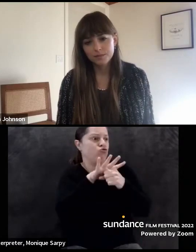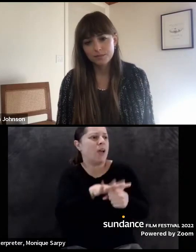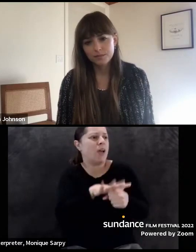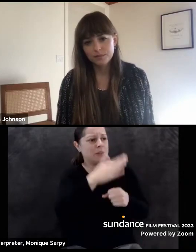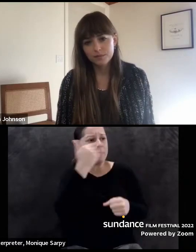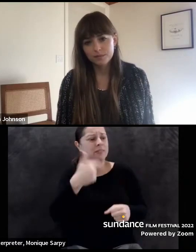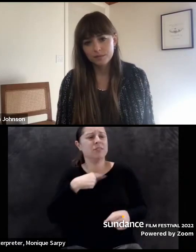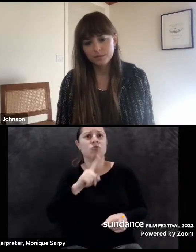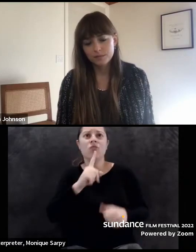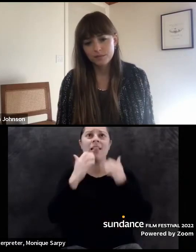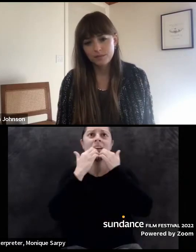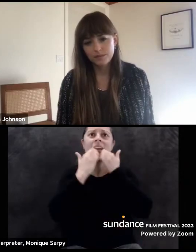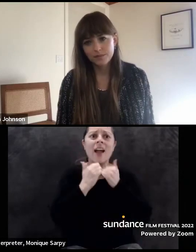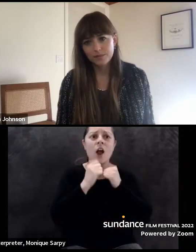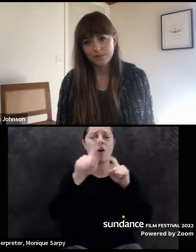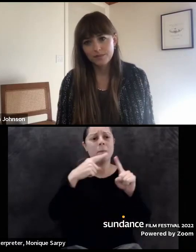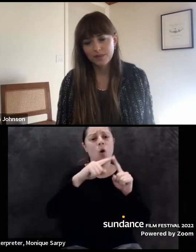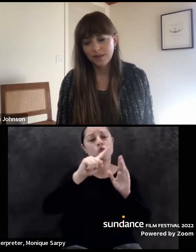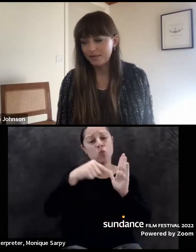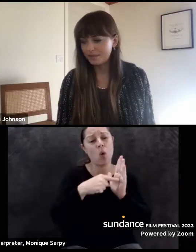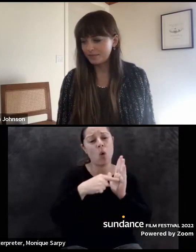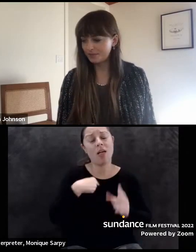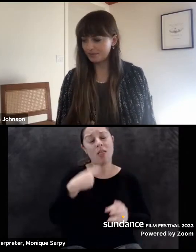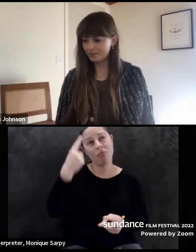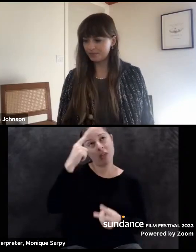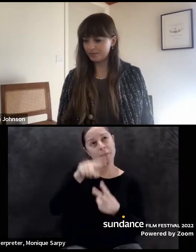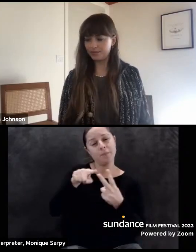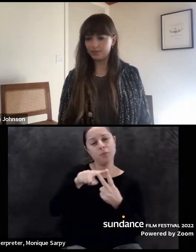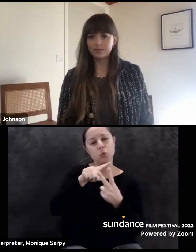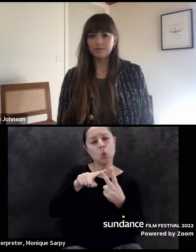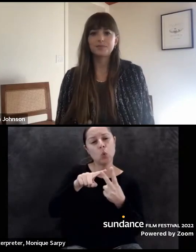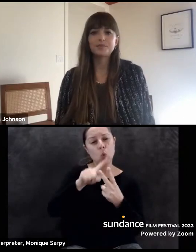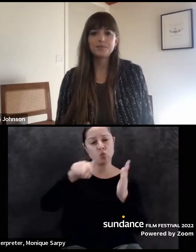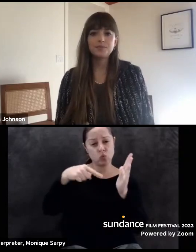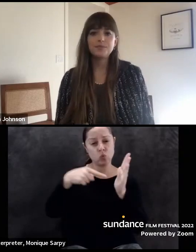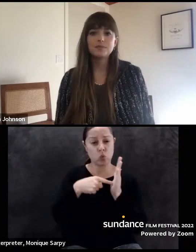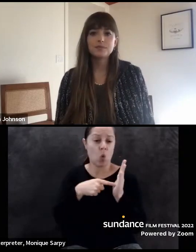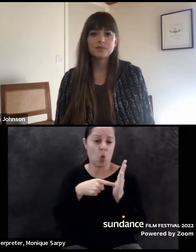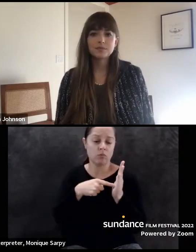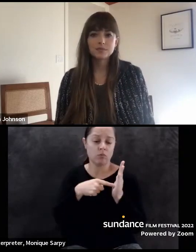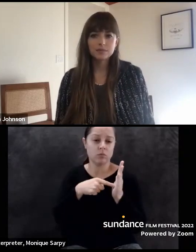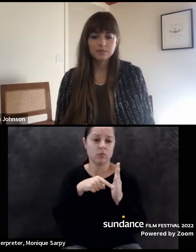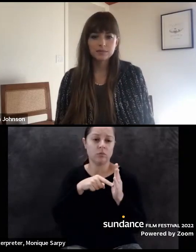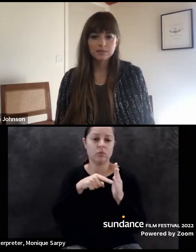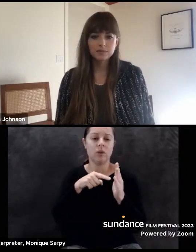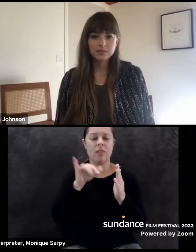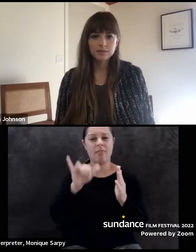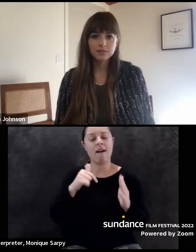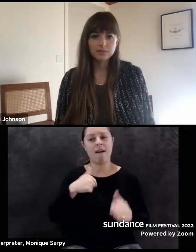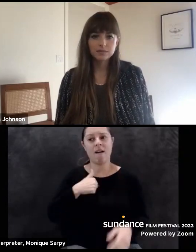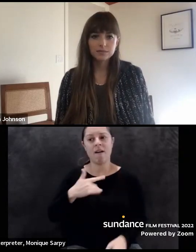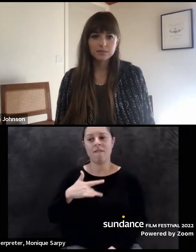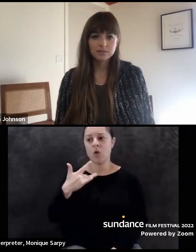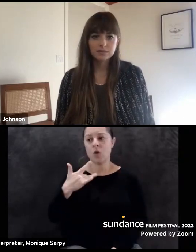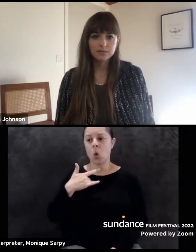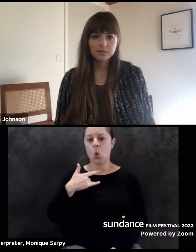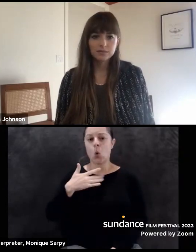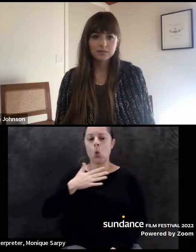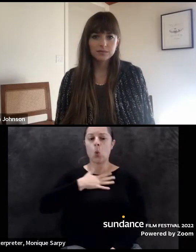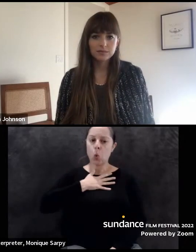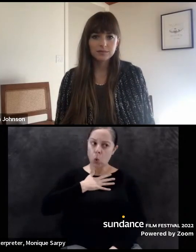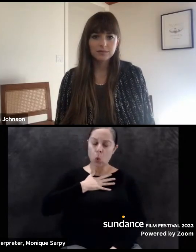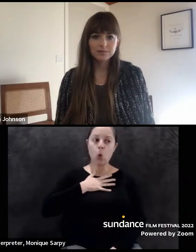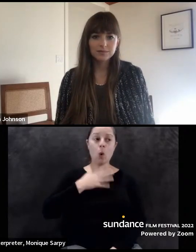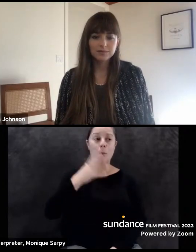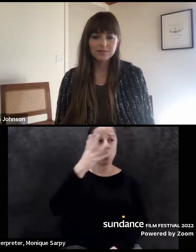to like, there are two particular roles that I think about to answer your question more specifically of that I felt, it's beautiful, even though it